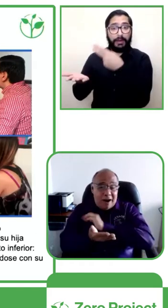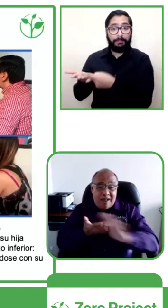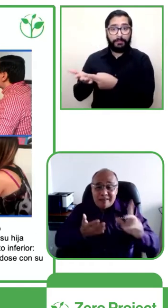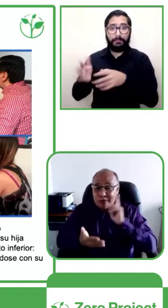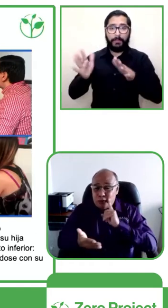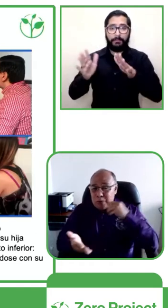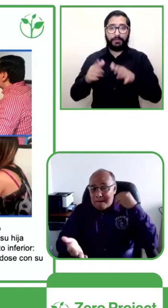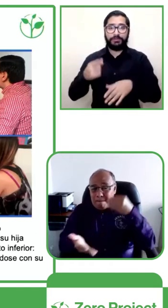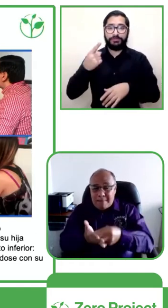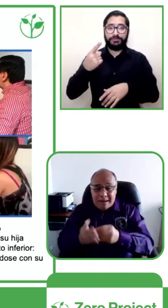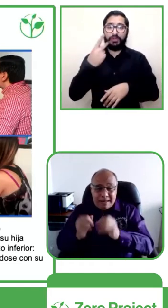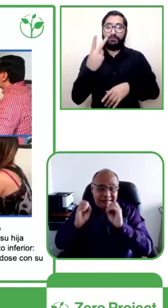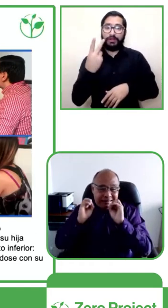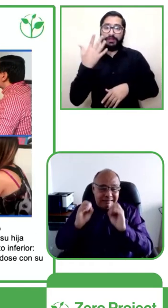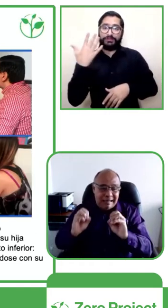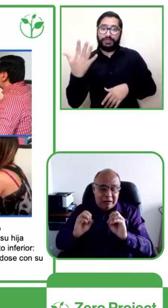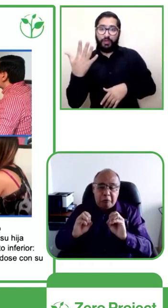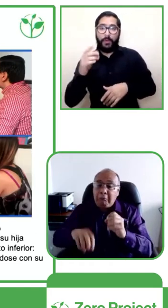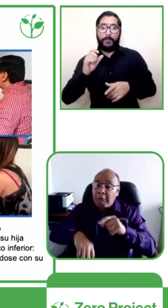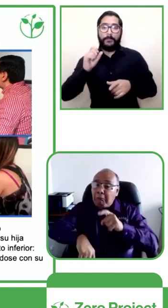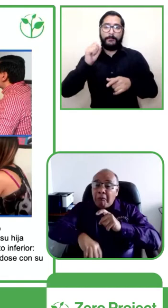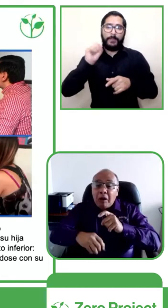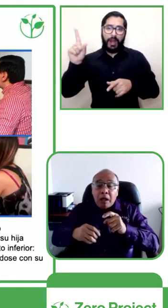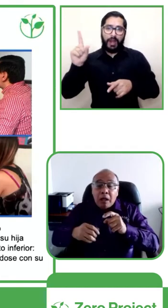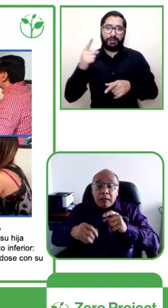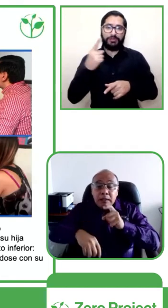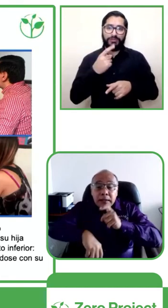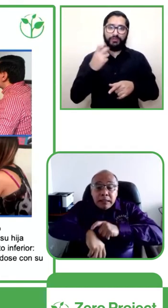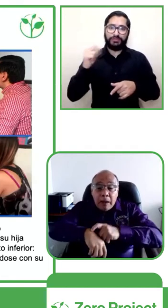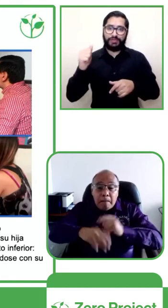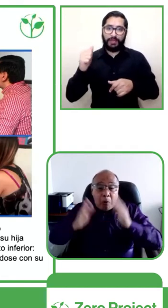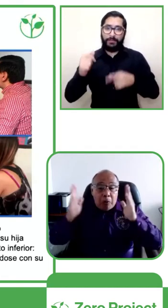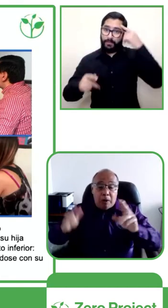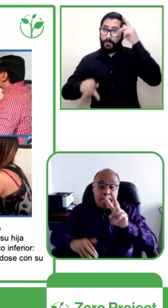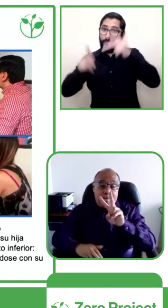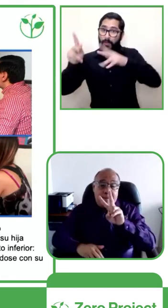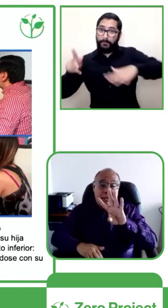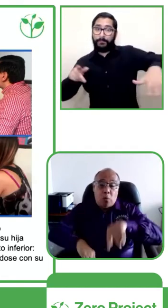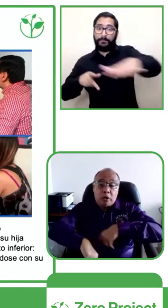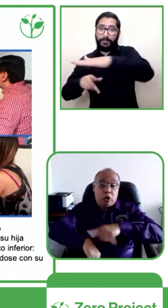interpretation remotely, the users have been so far